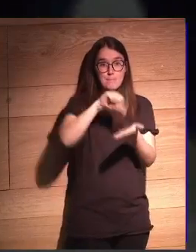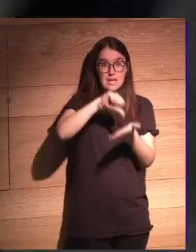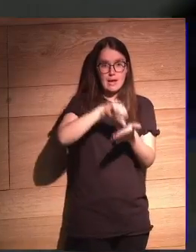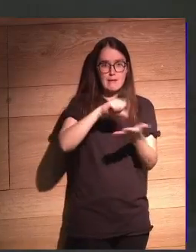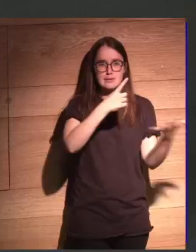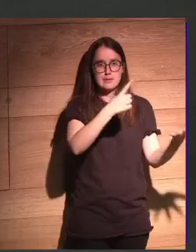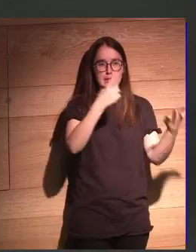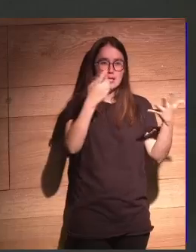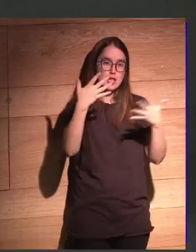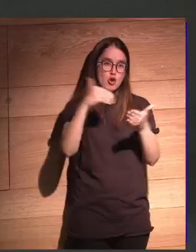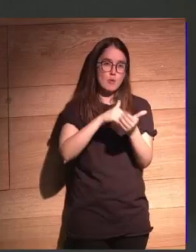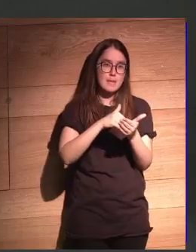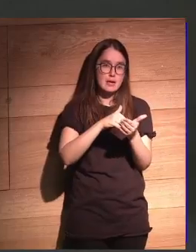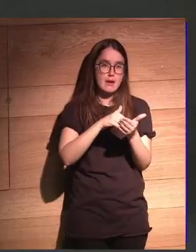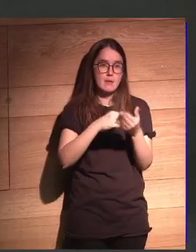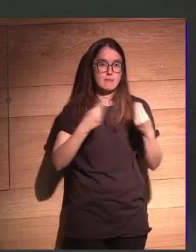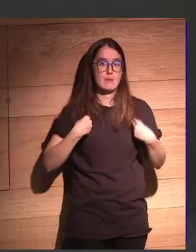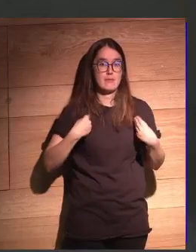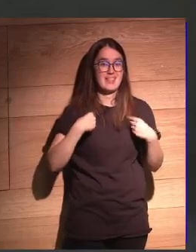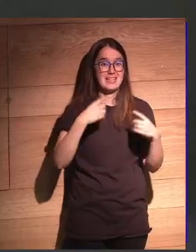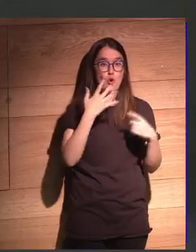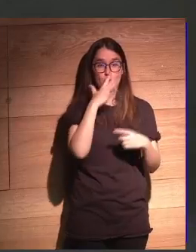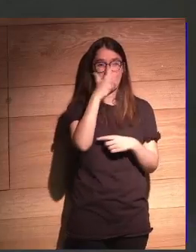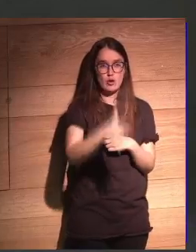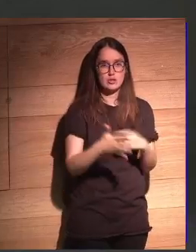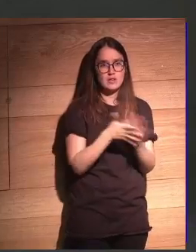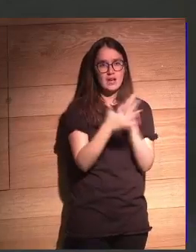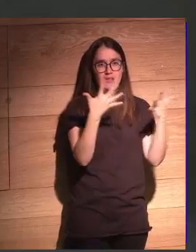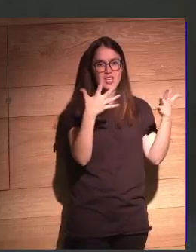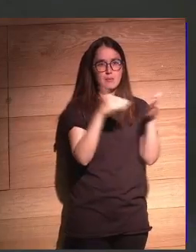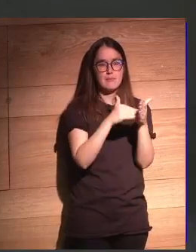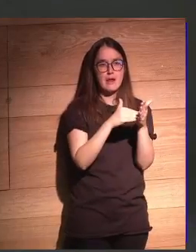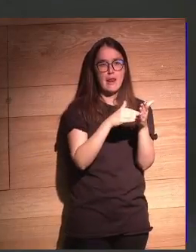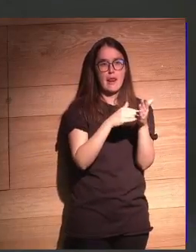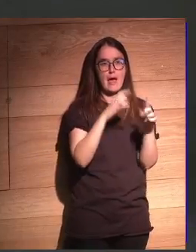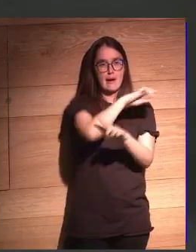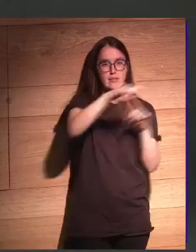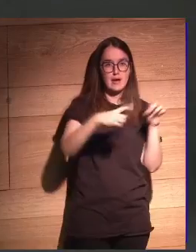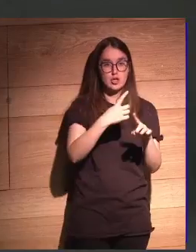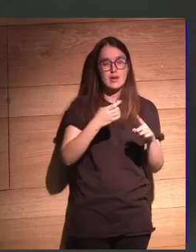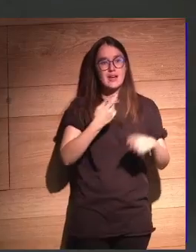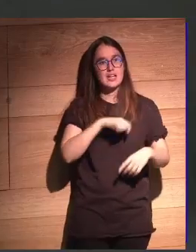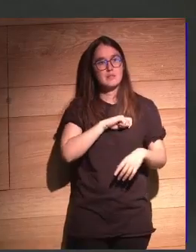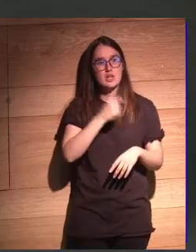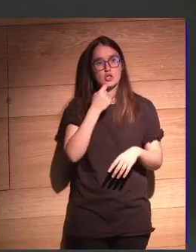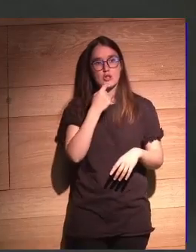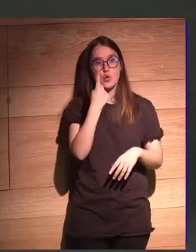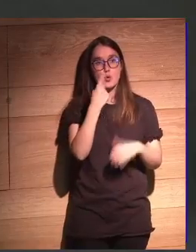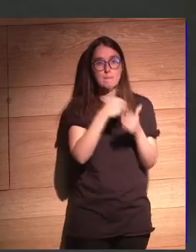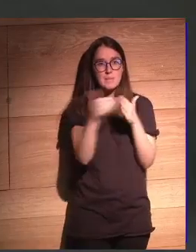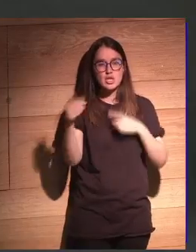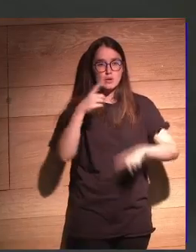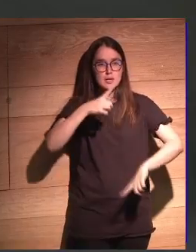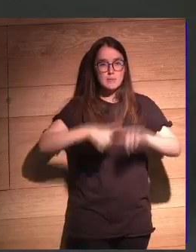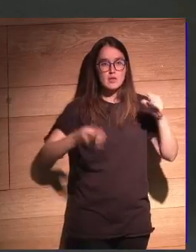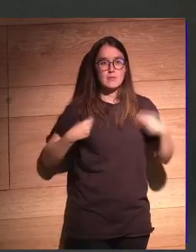6,800 houses were built, and in other countries 10,000 houses are being built every year.